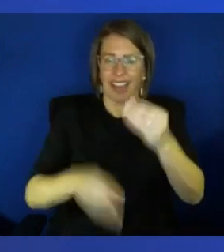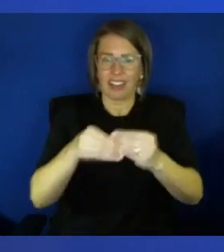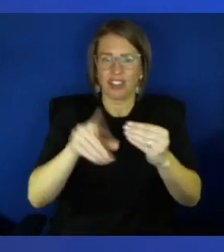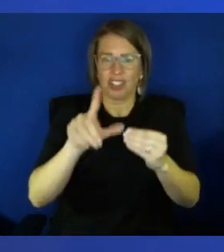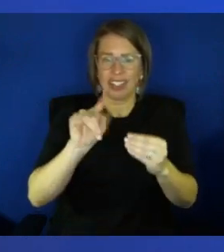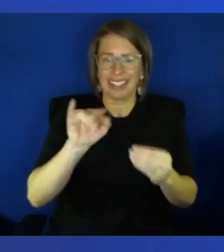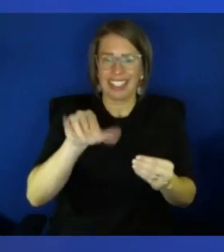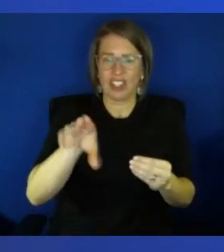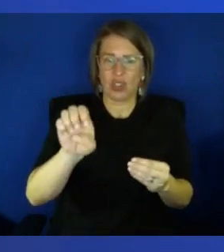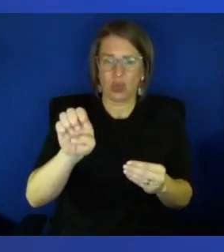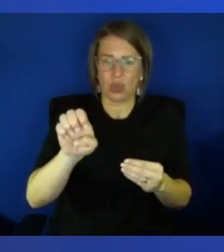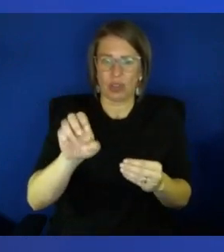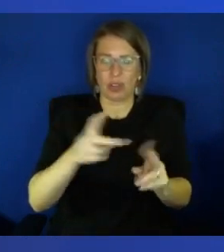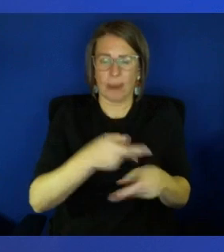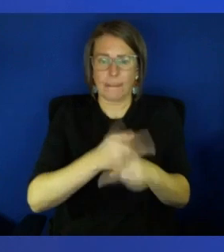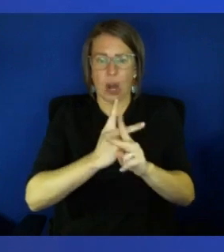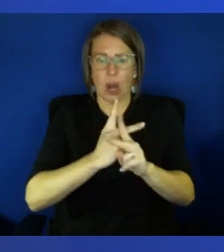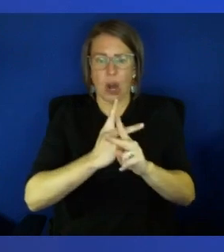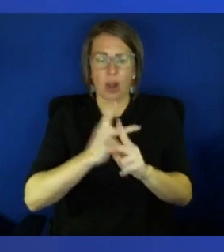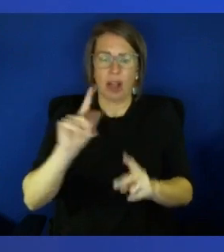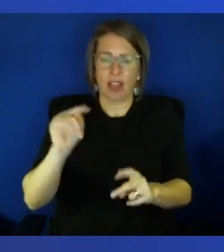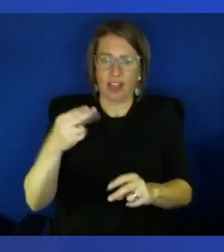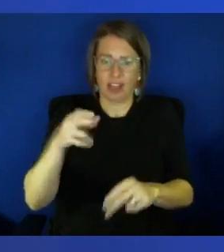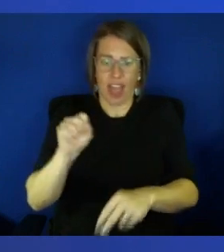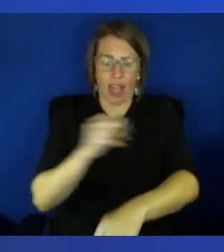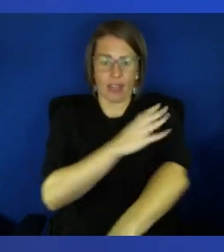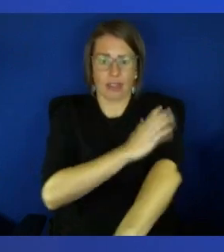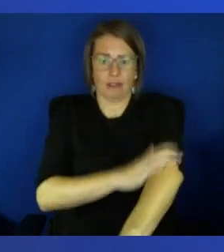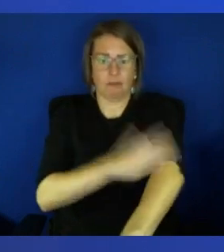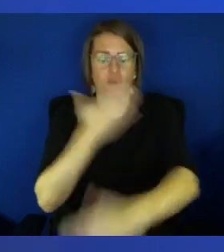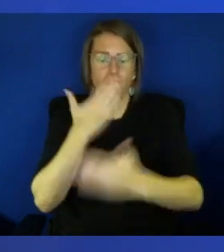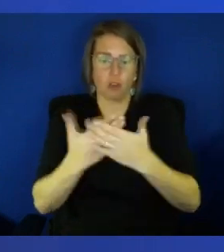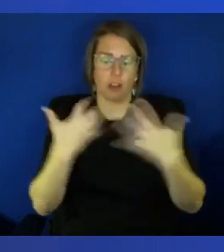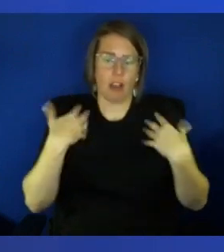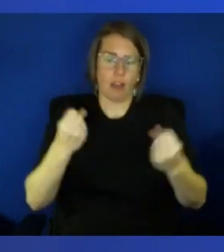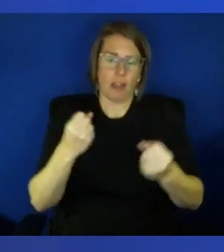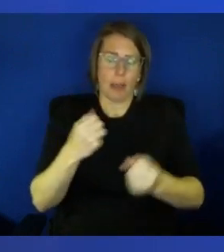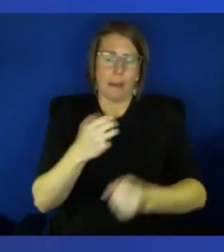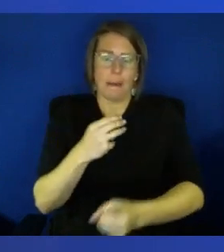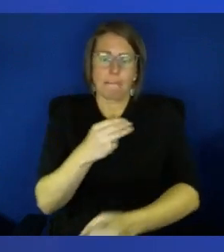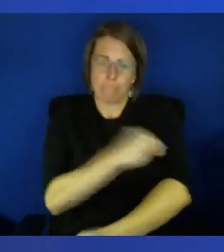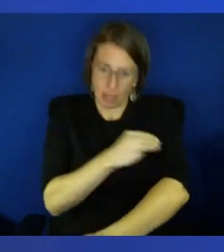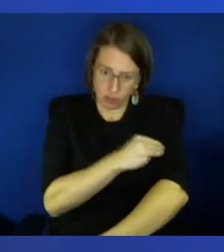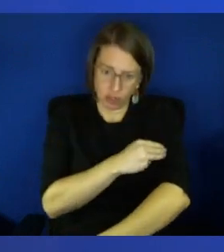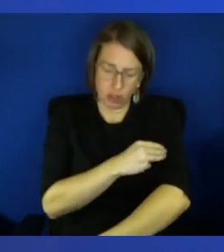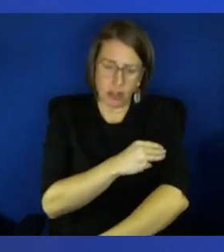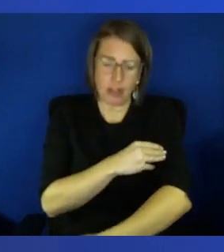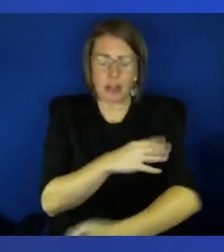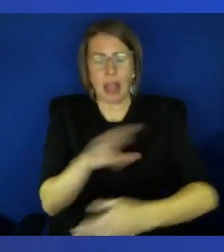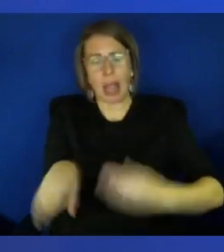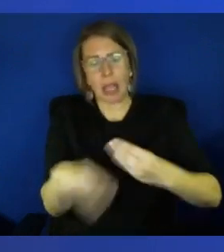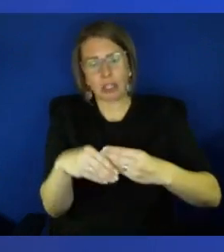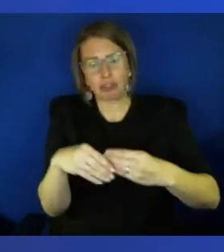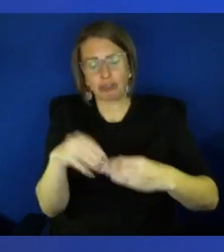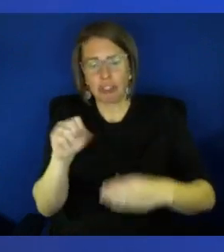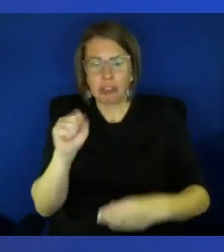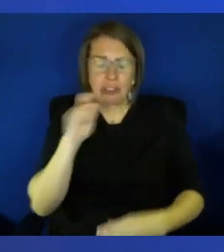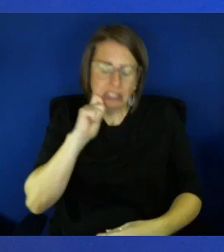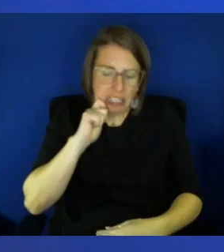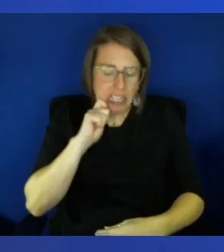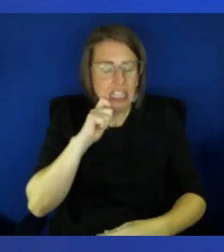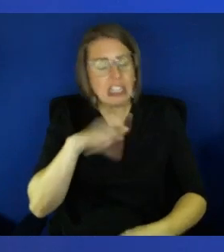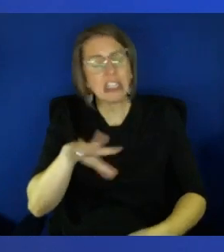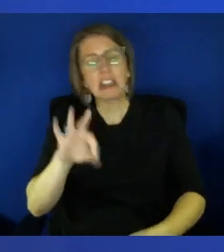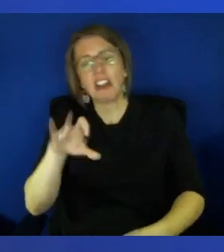another, where on our thighs we have good healthy muscle. We usually have a little extra skin, sometimes a little extra fat, and we can move things around almost like